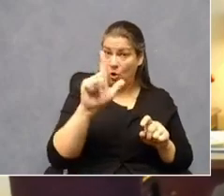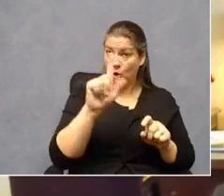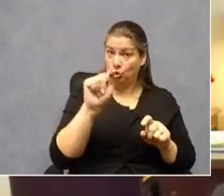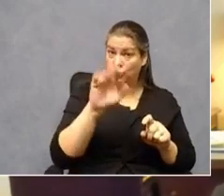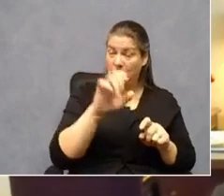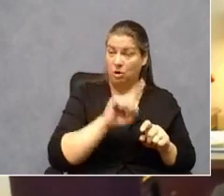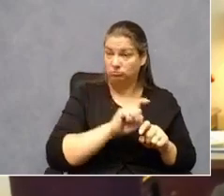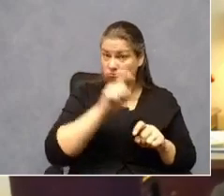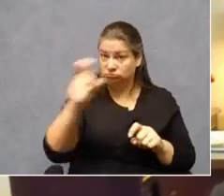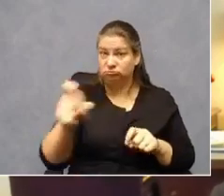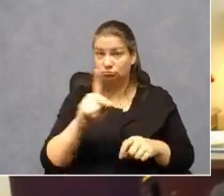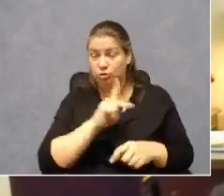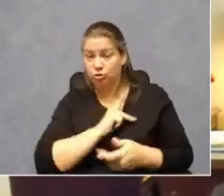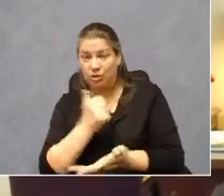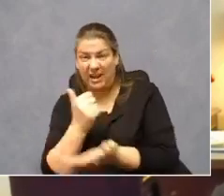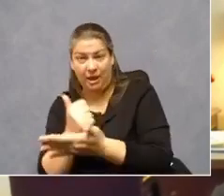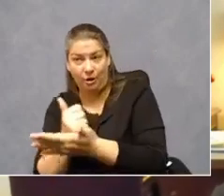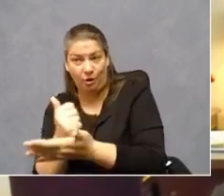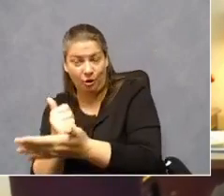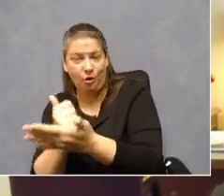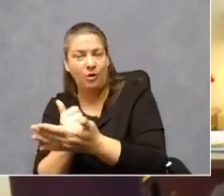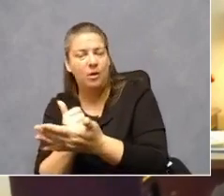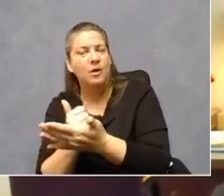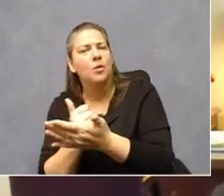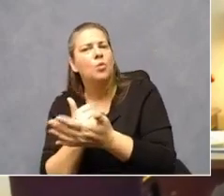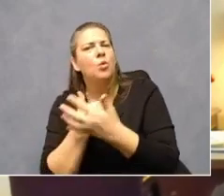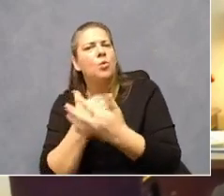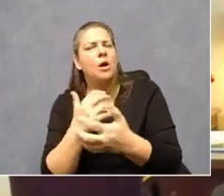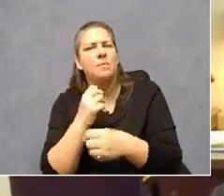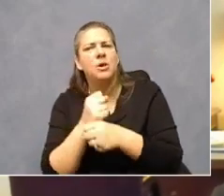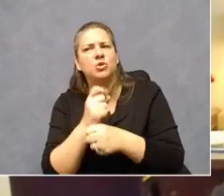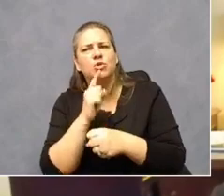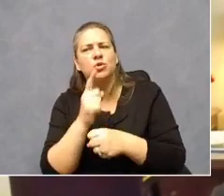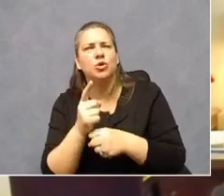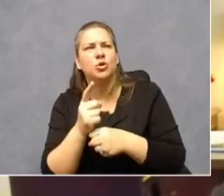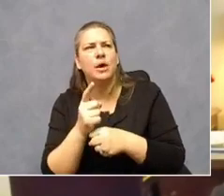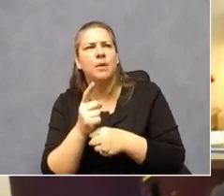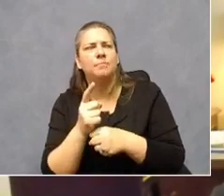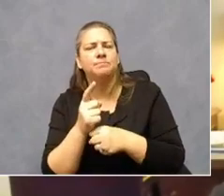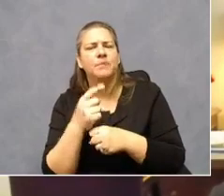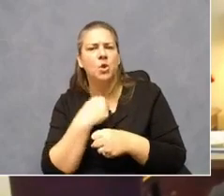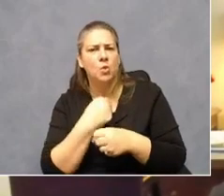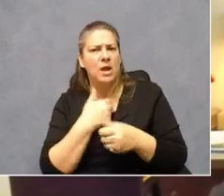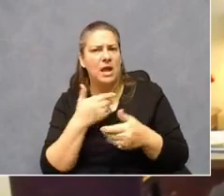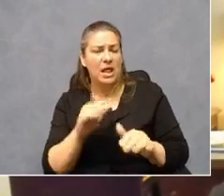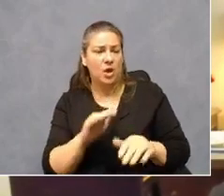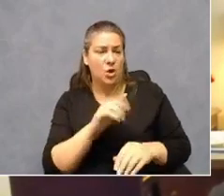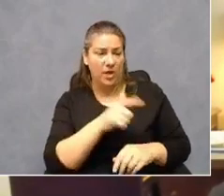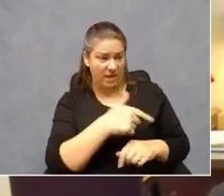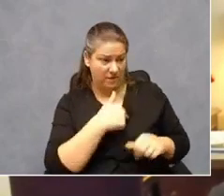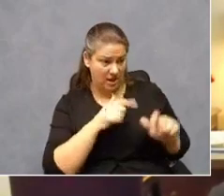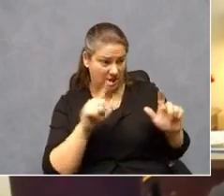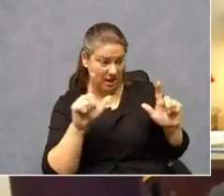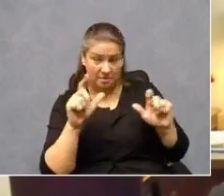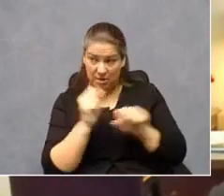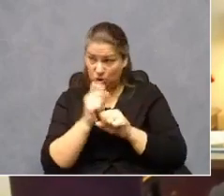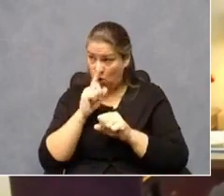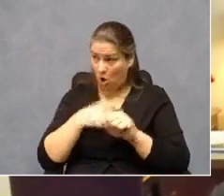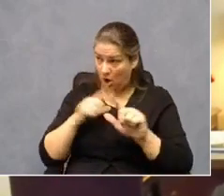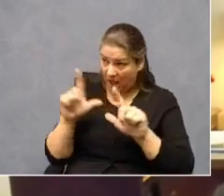and that is made sure that we allow that under our regulations, both our licensure regulations and our reimbursement